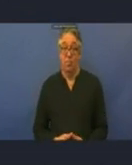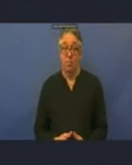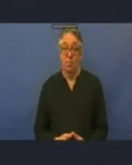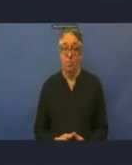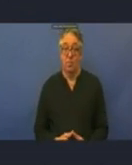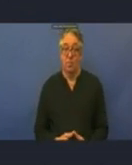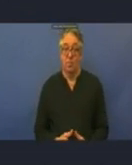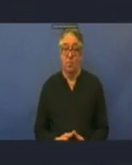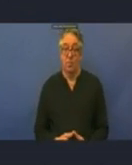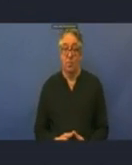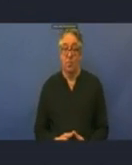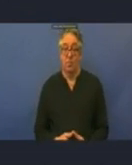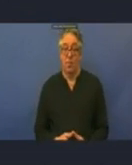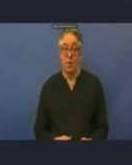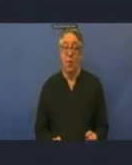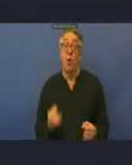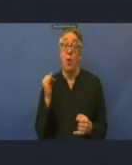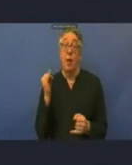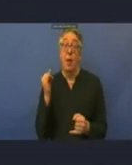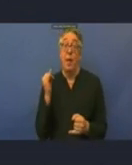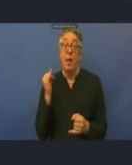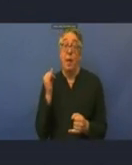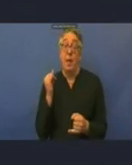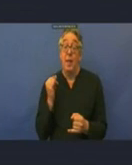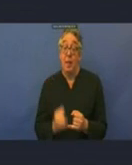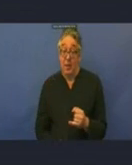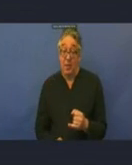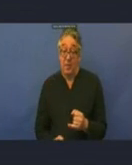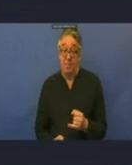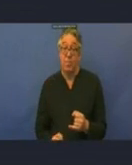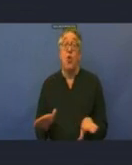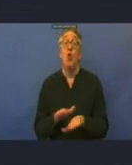Our last action is the not-for-profit European sport event.